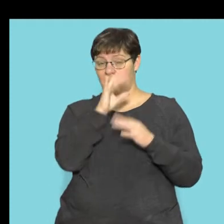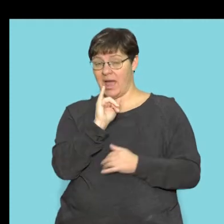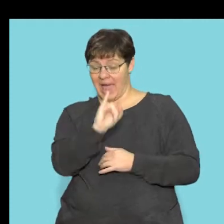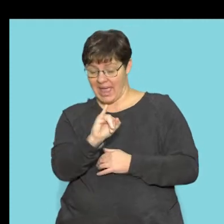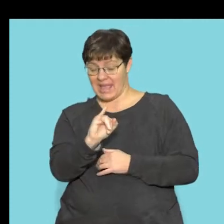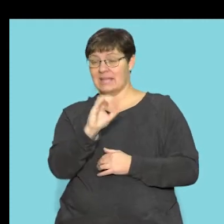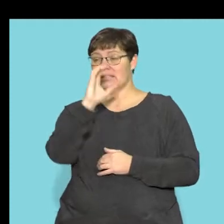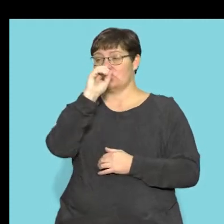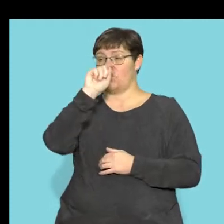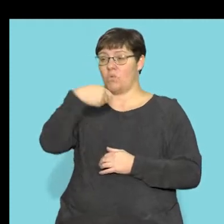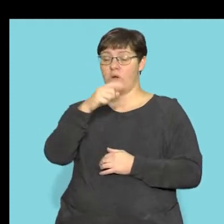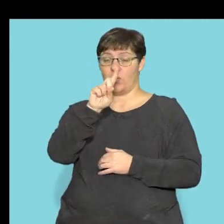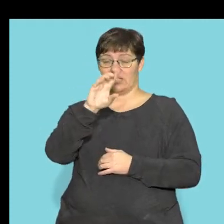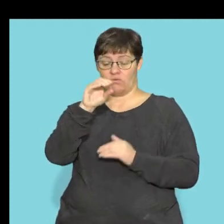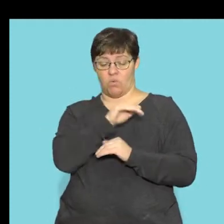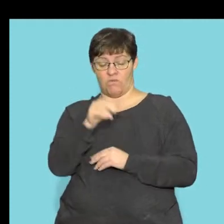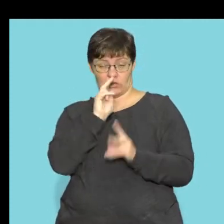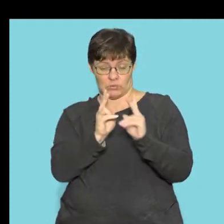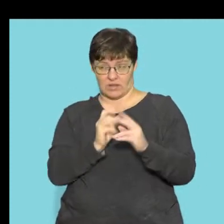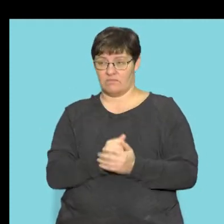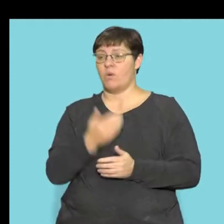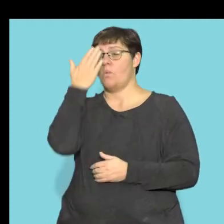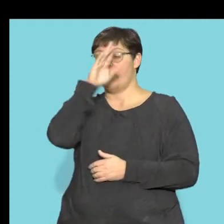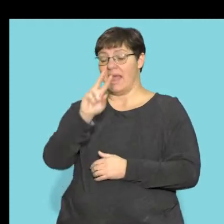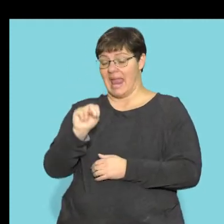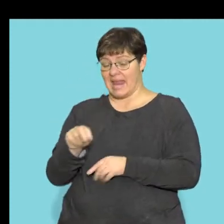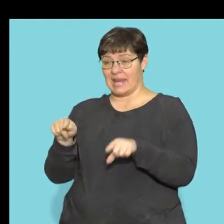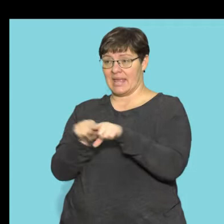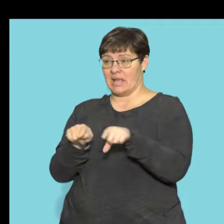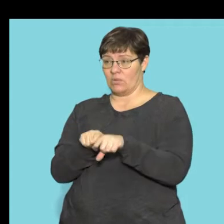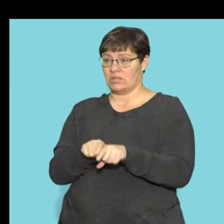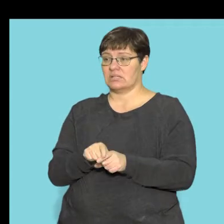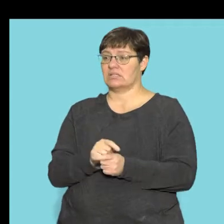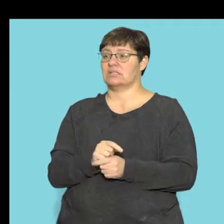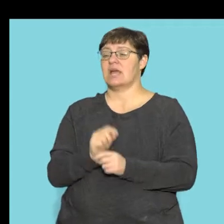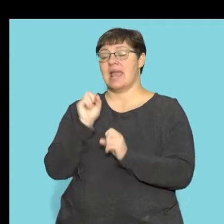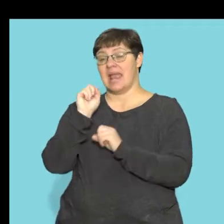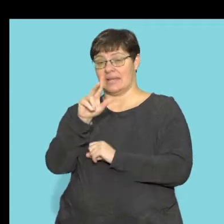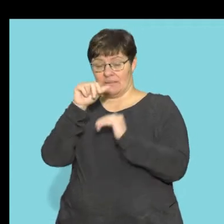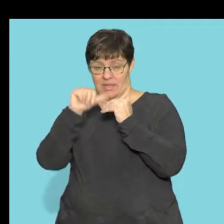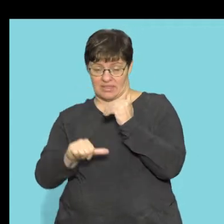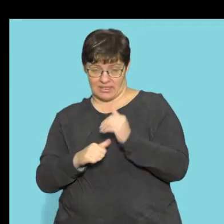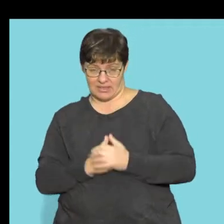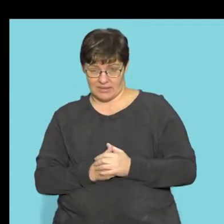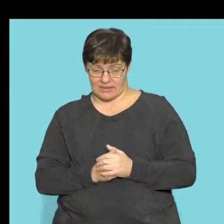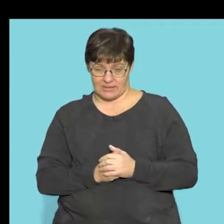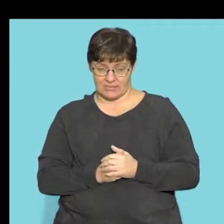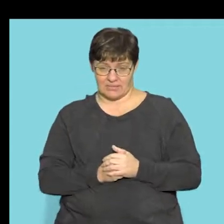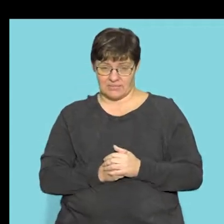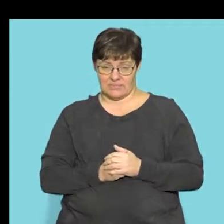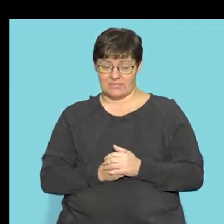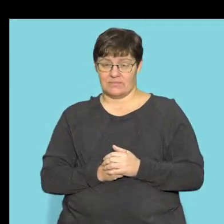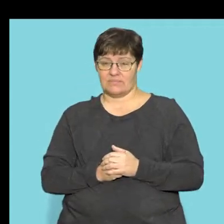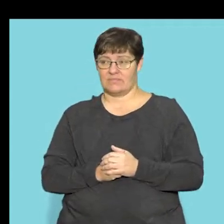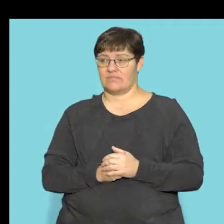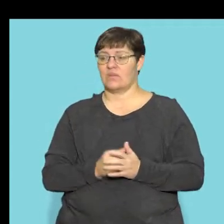is 0.10 over 12. We know that N is going to be 1.5 times 12, which is the same as 18